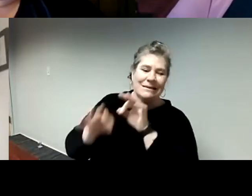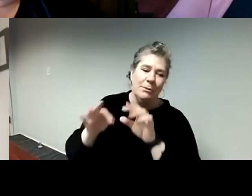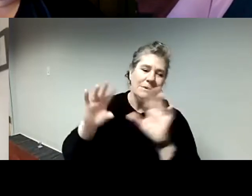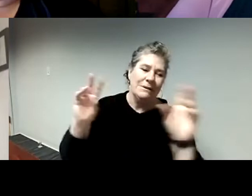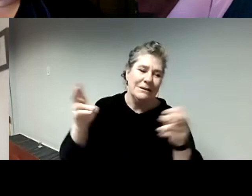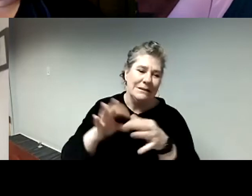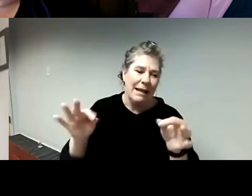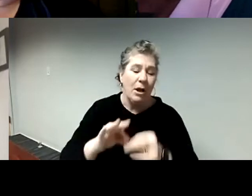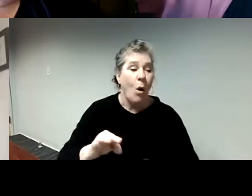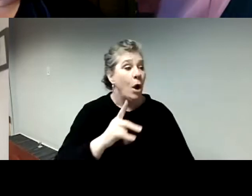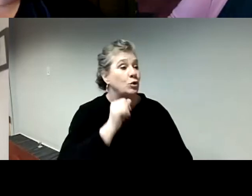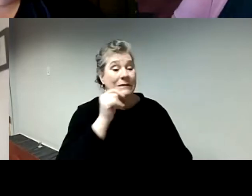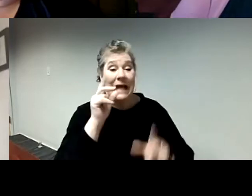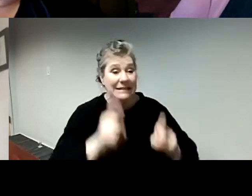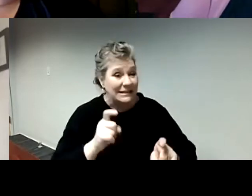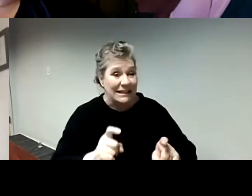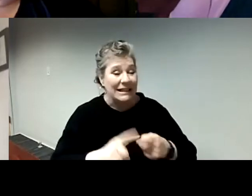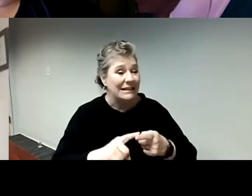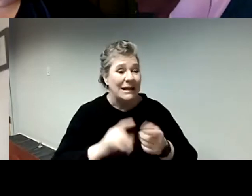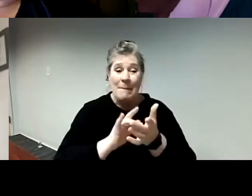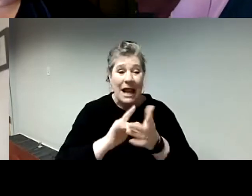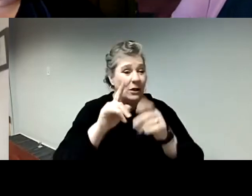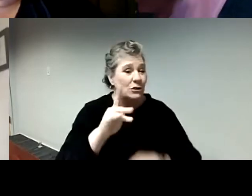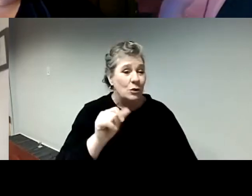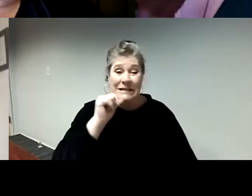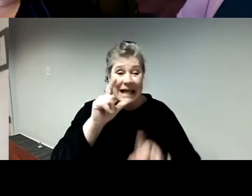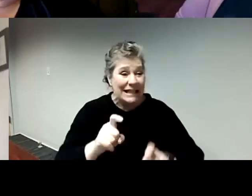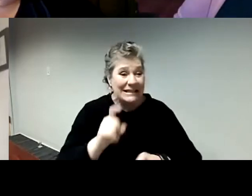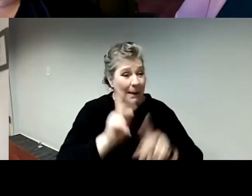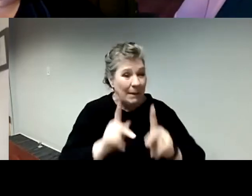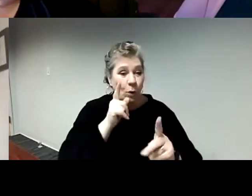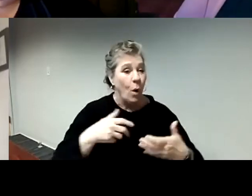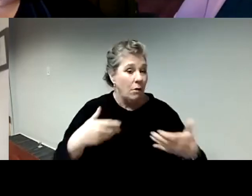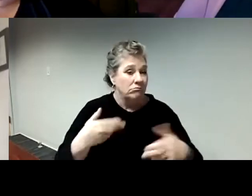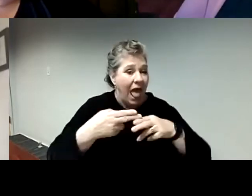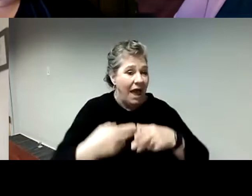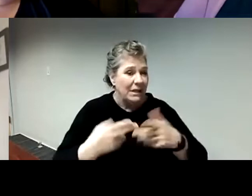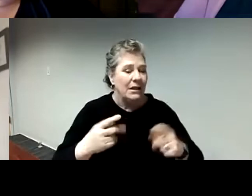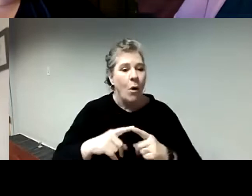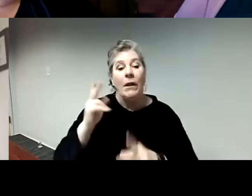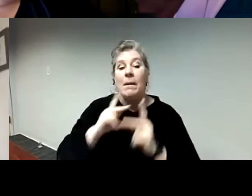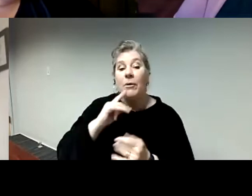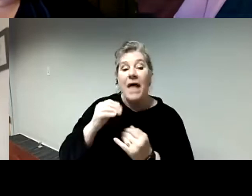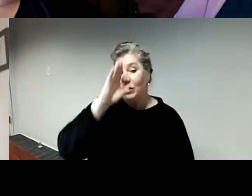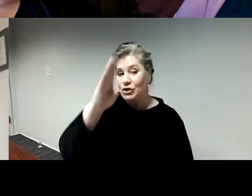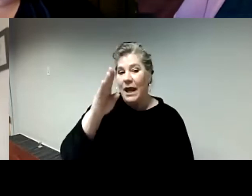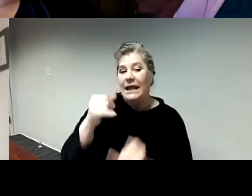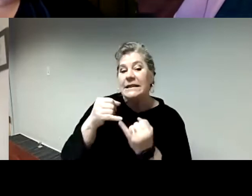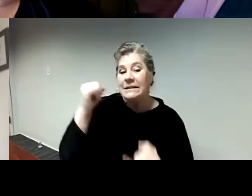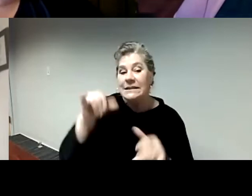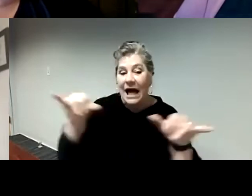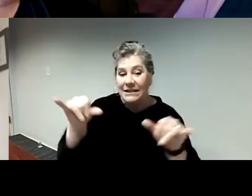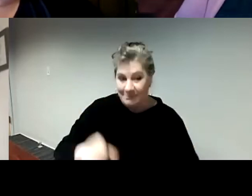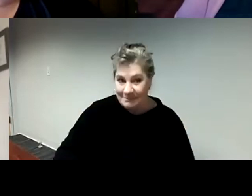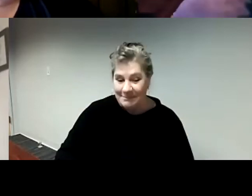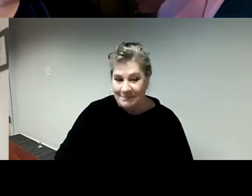tools are not tested. Medical tools are not necessarily tested on folks that are fat. They're just tested on folks that are straight sized.